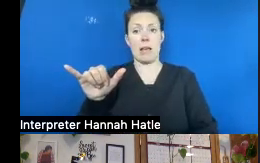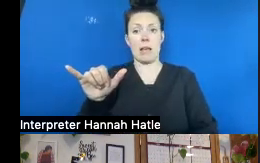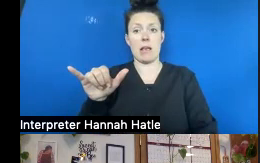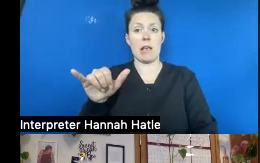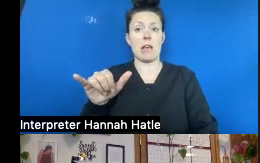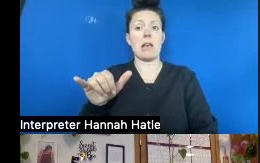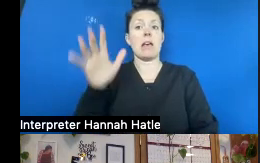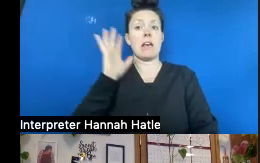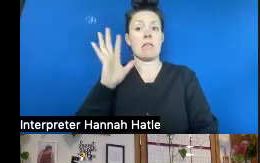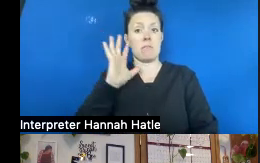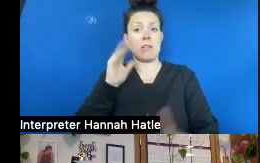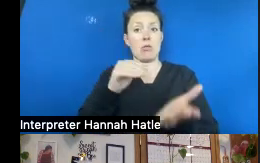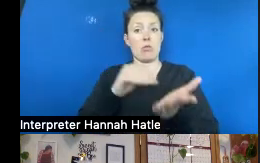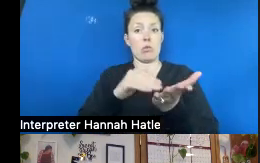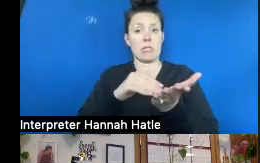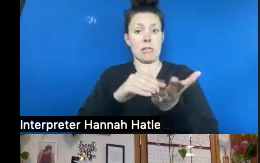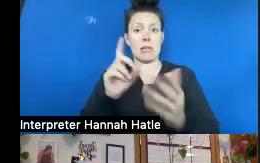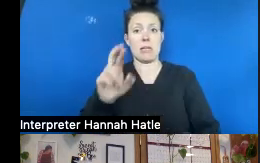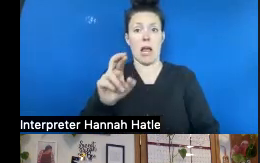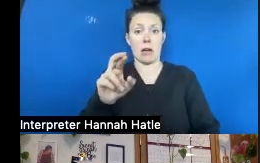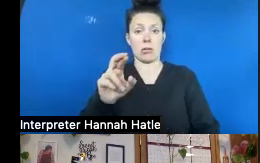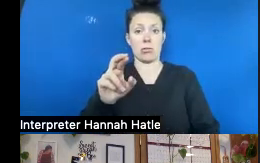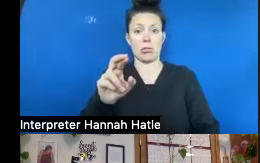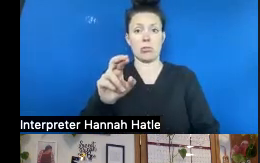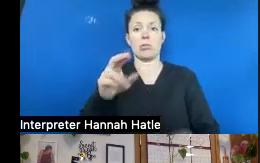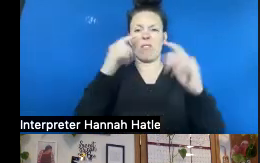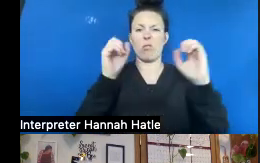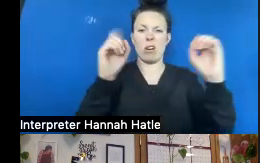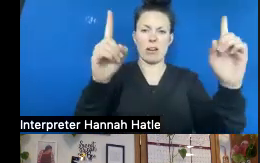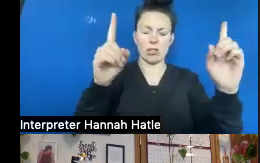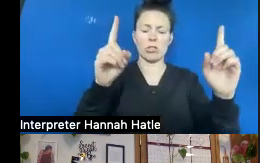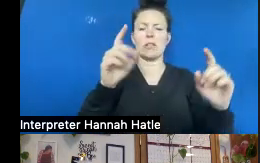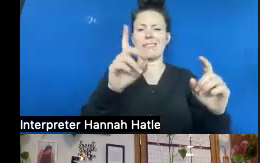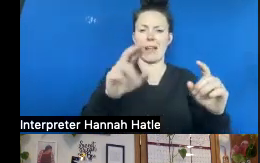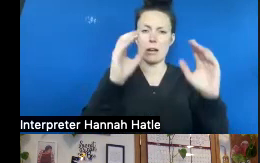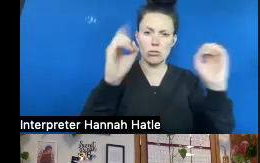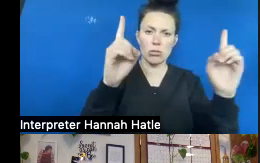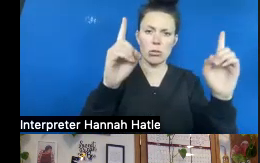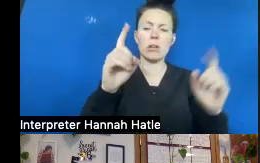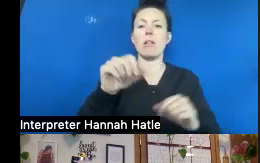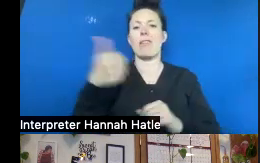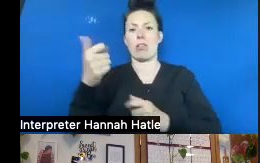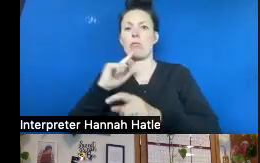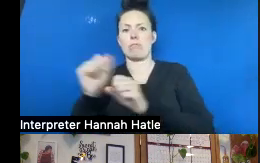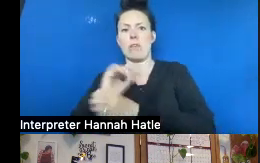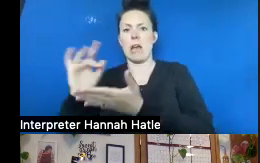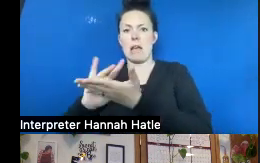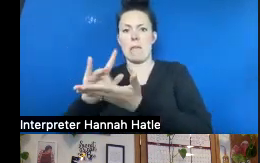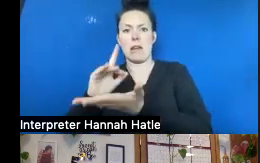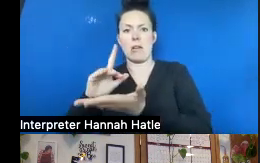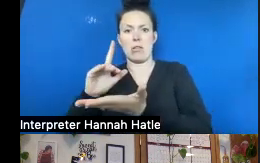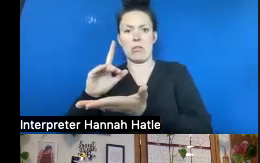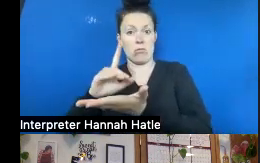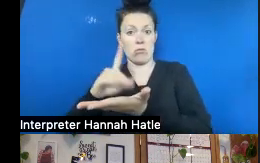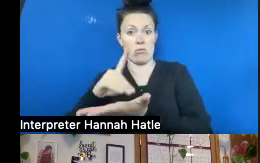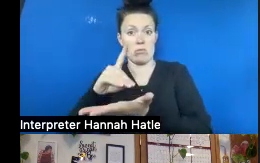of education. The other guy was a medical doctor. And I was just sitting there and I was like, boy, that's how the